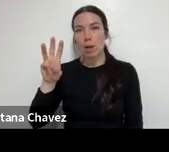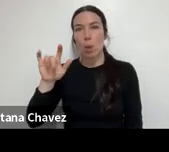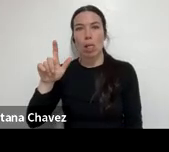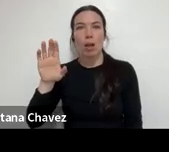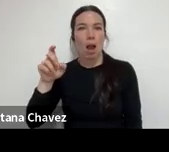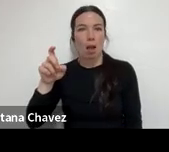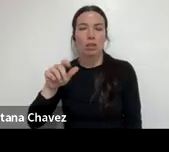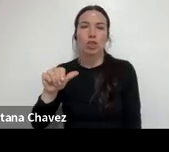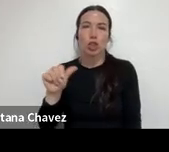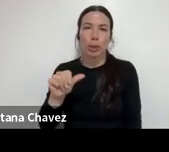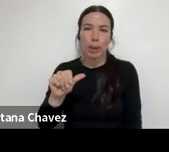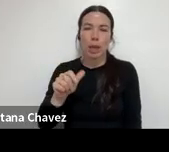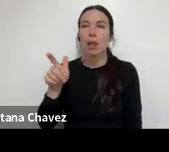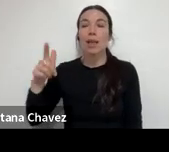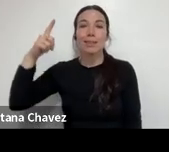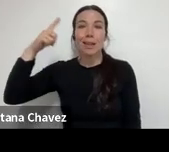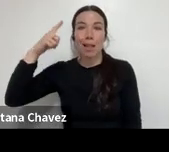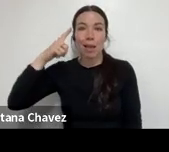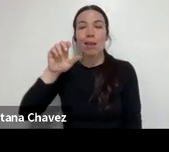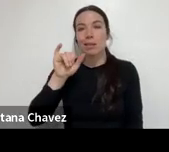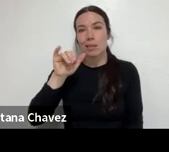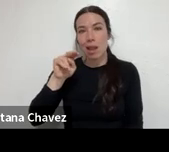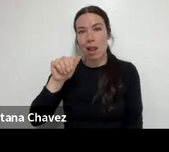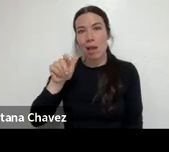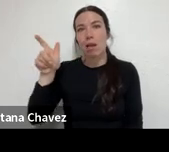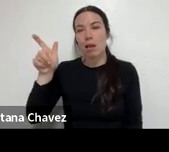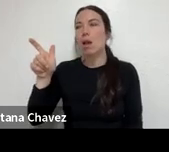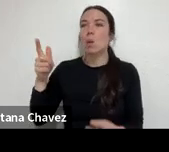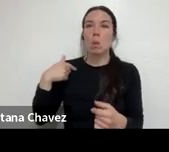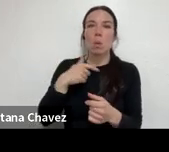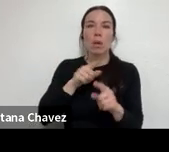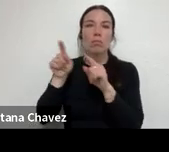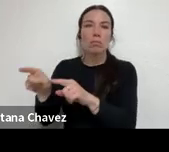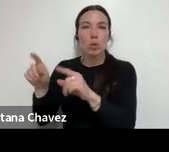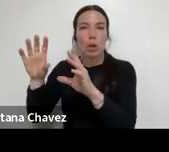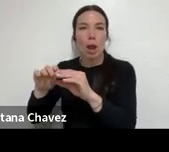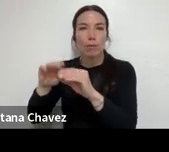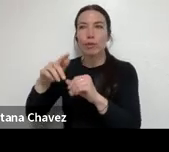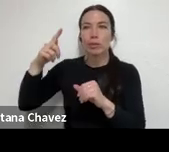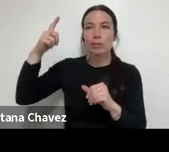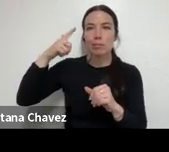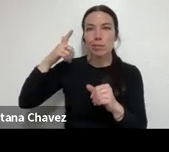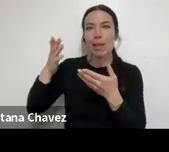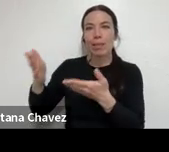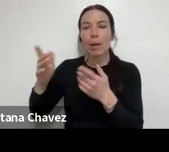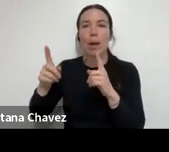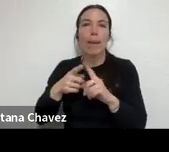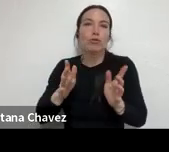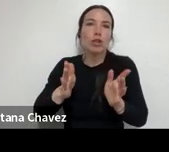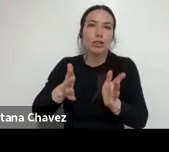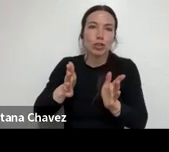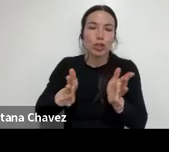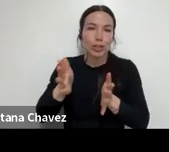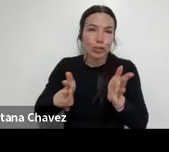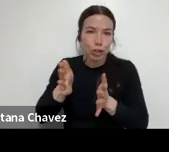for a conference that we had organized on gestures, and we got talking about the possibility